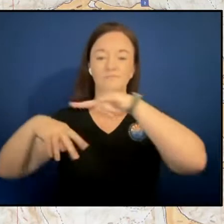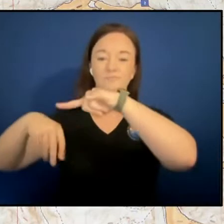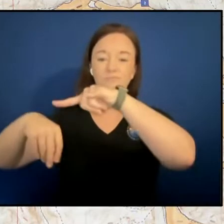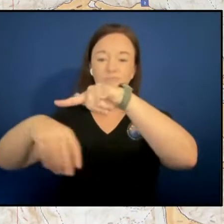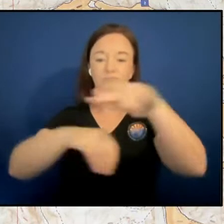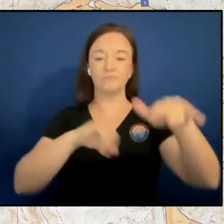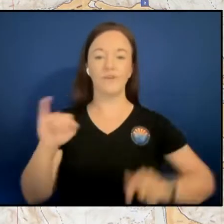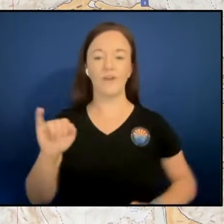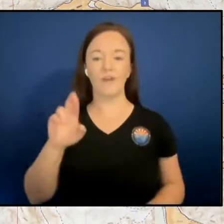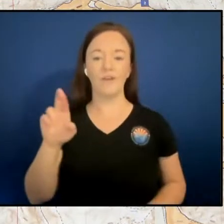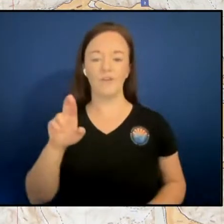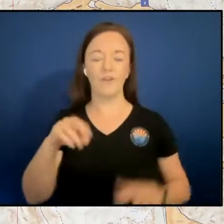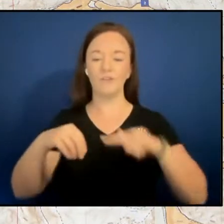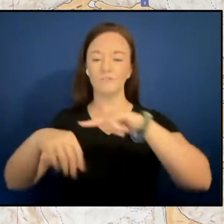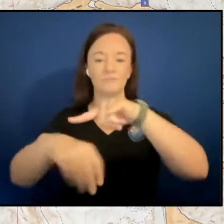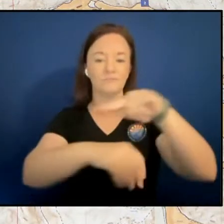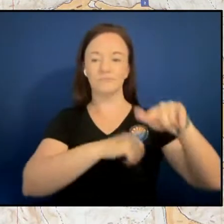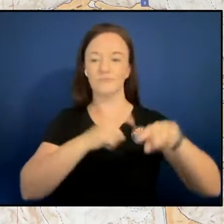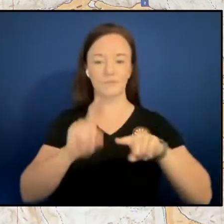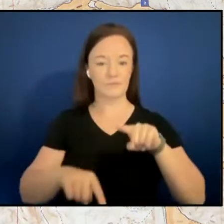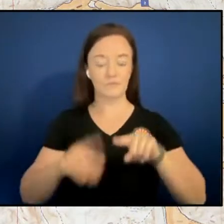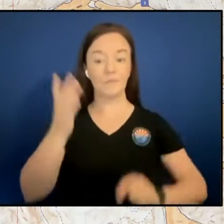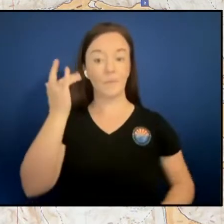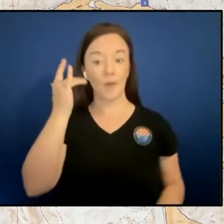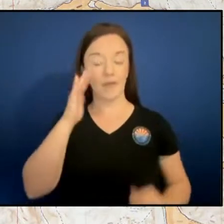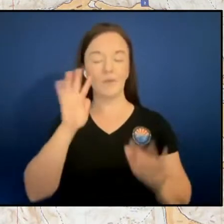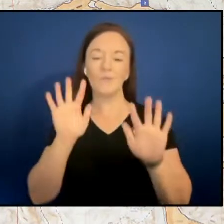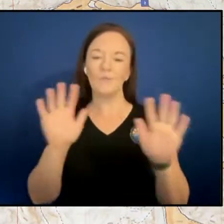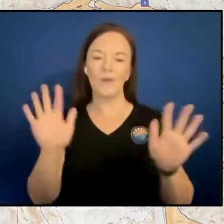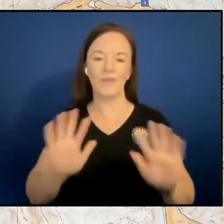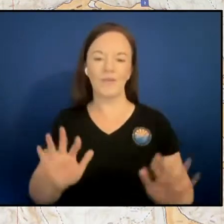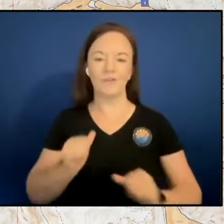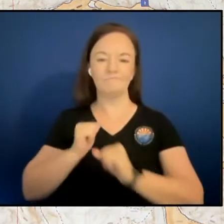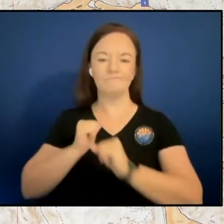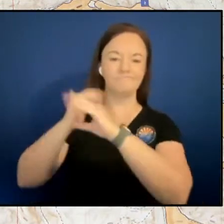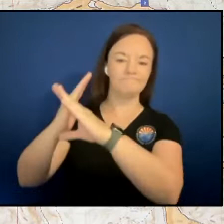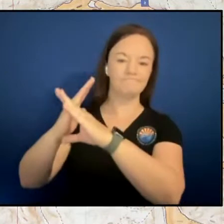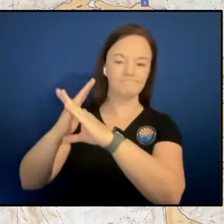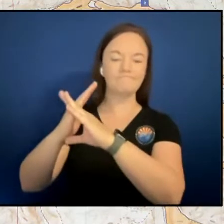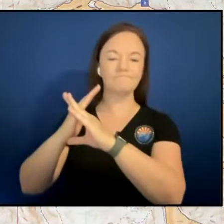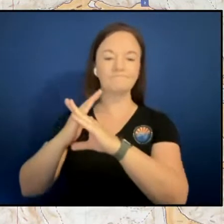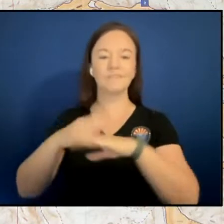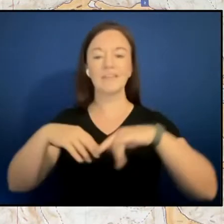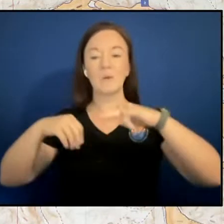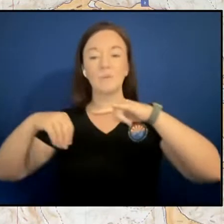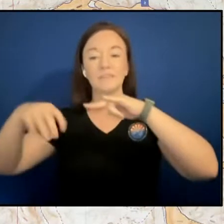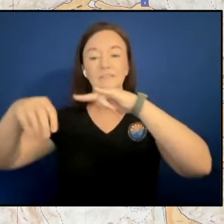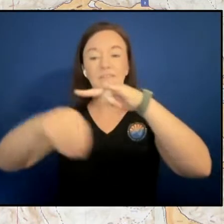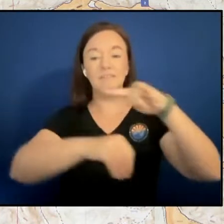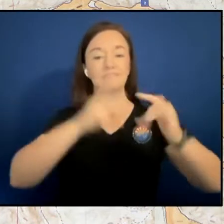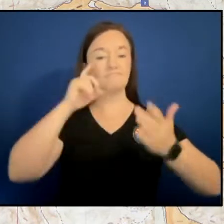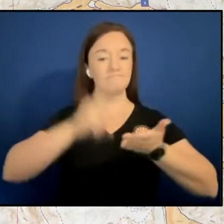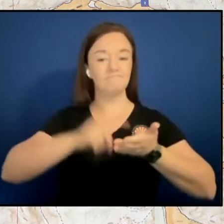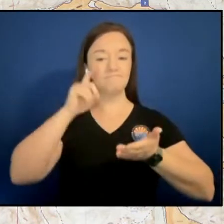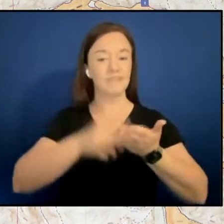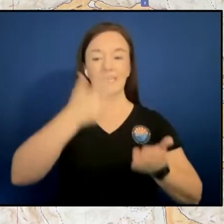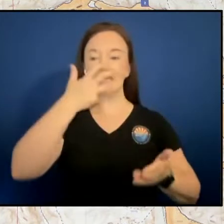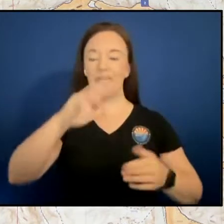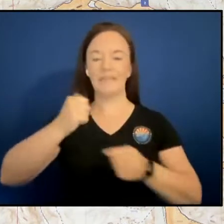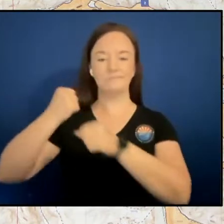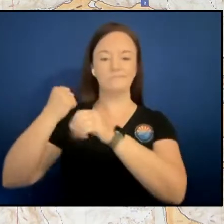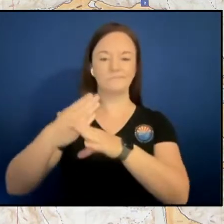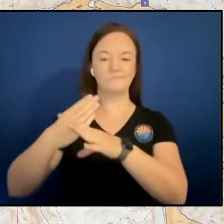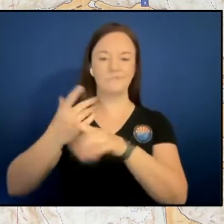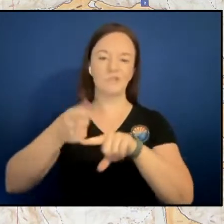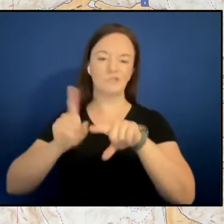reason was that the weather prevented their sensors from being able to detect the heat on the ground, and simply put,